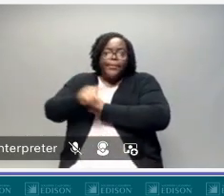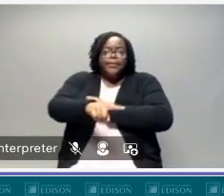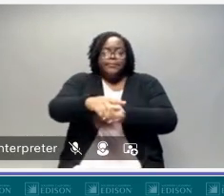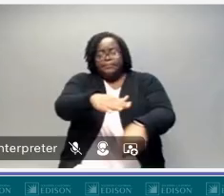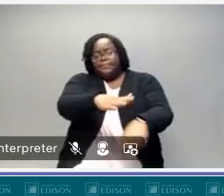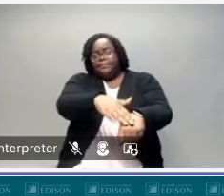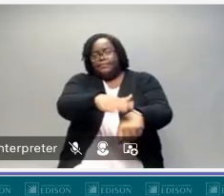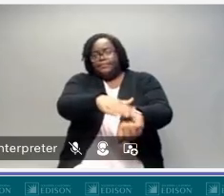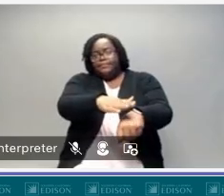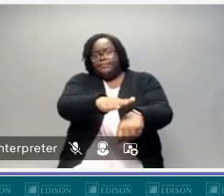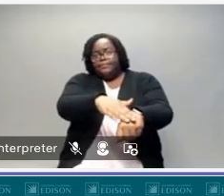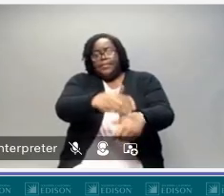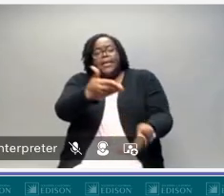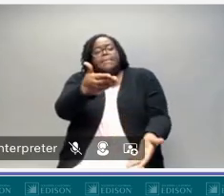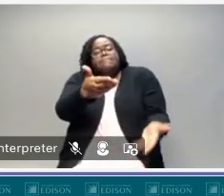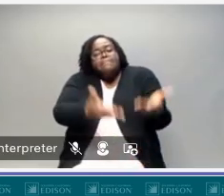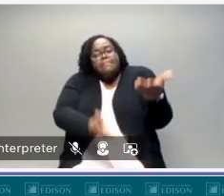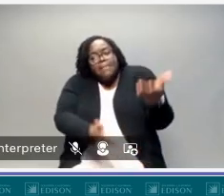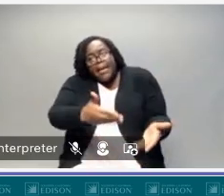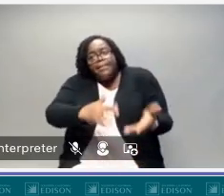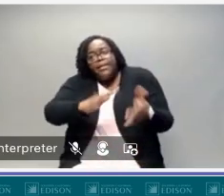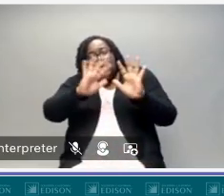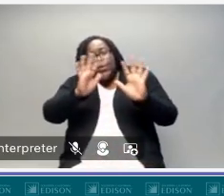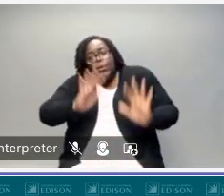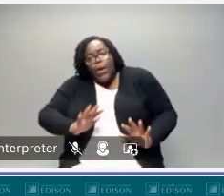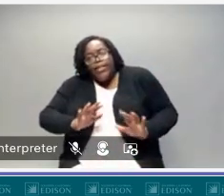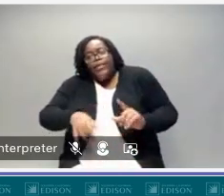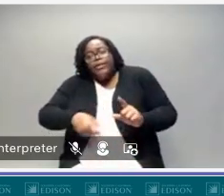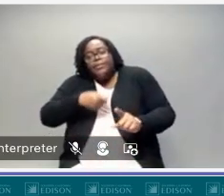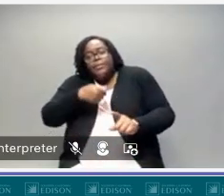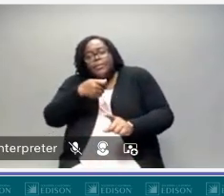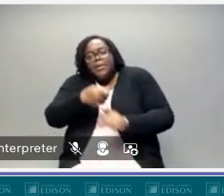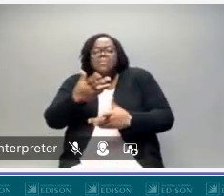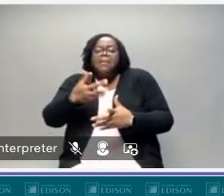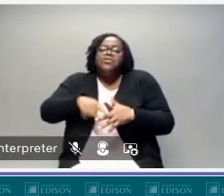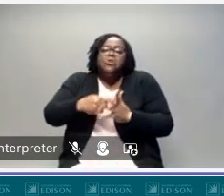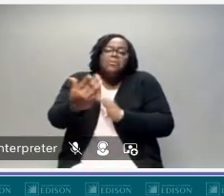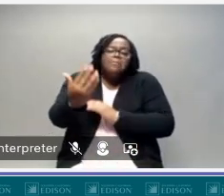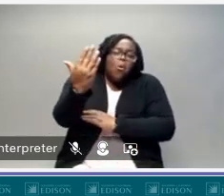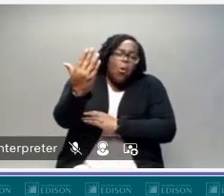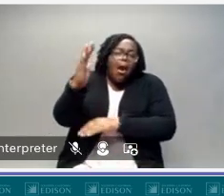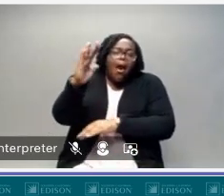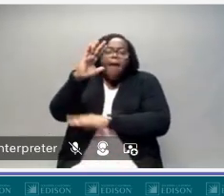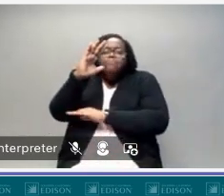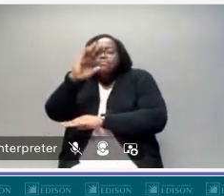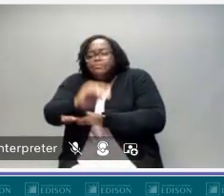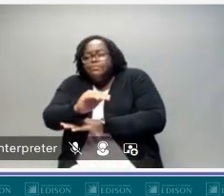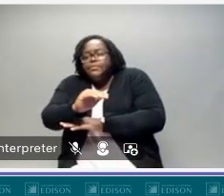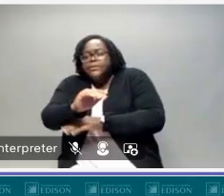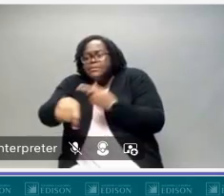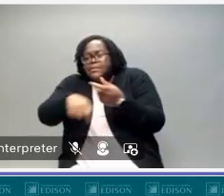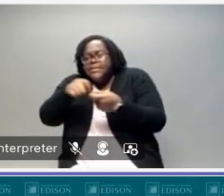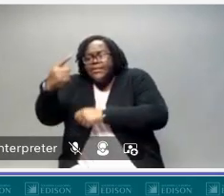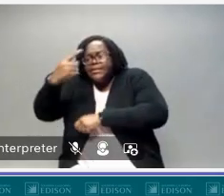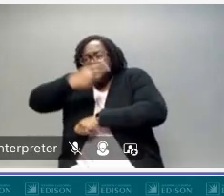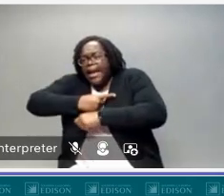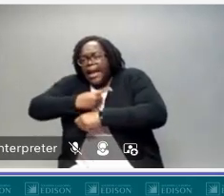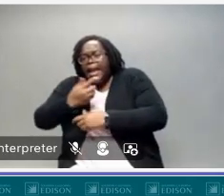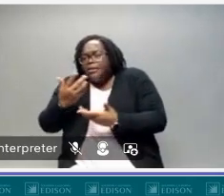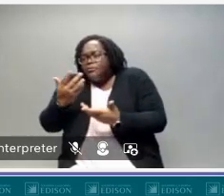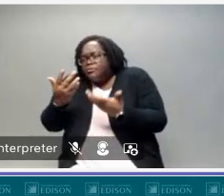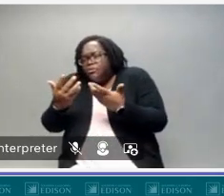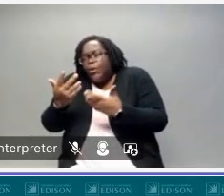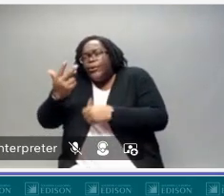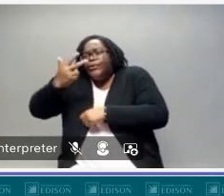that there might be a weather event. And we'll say it'll start in the morning, afternoon, or evening of the 3 days hence